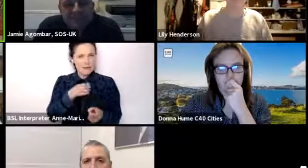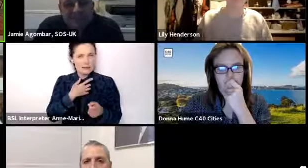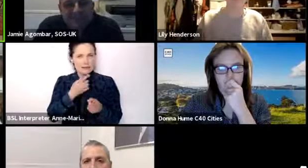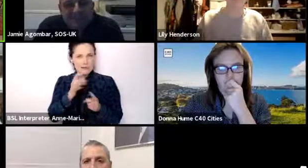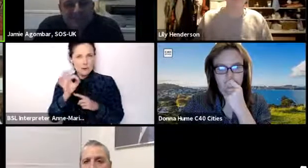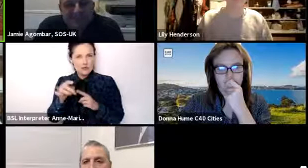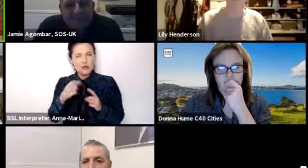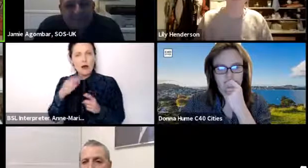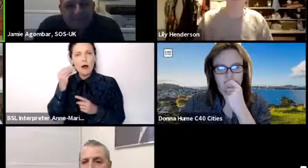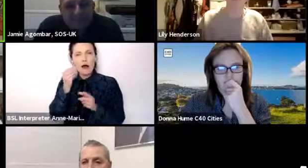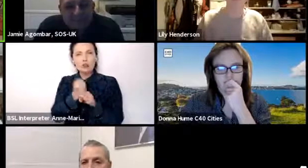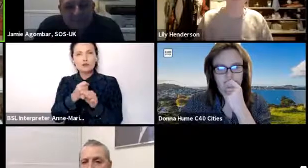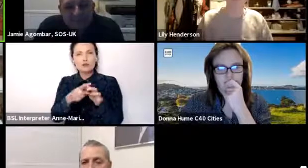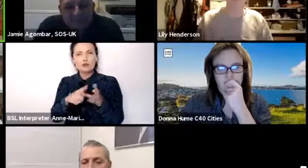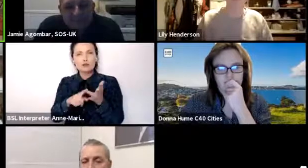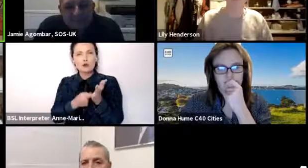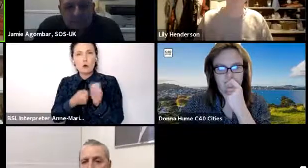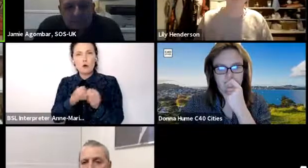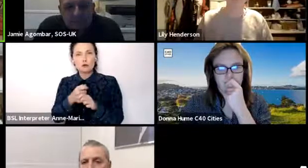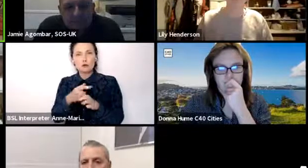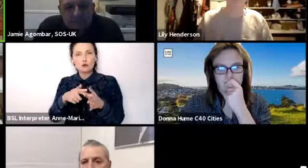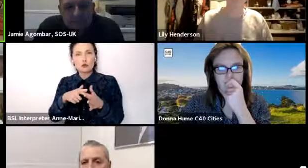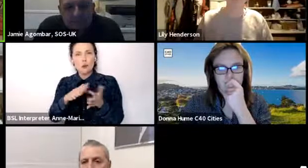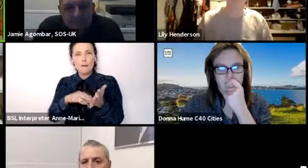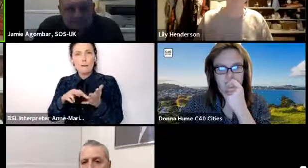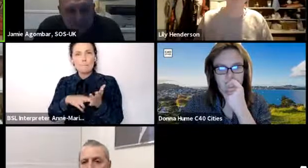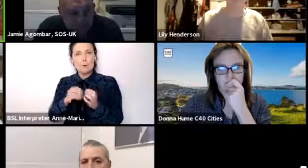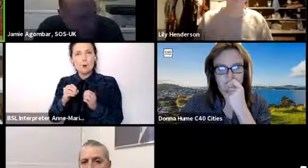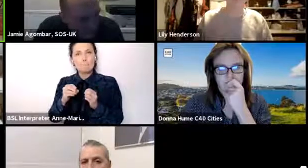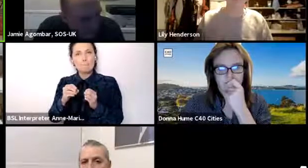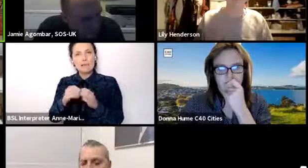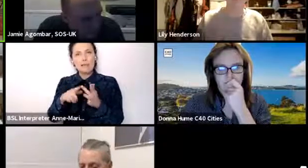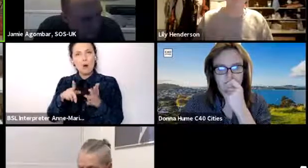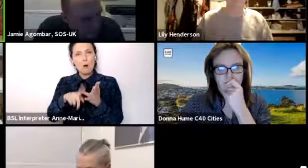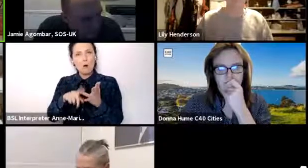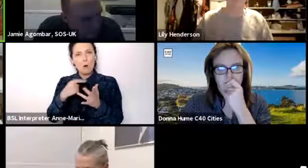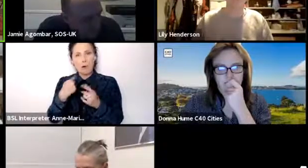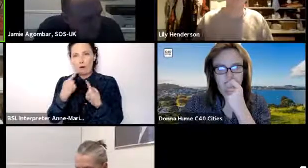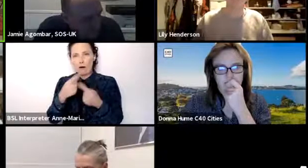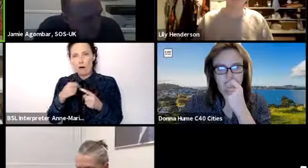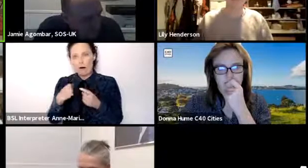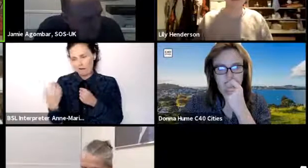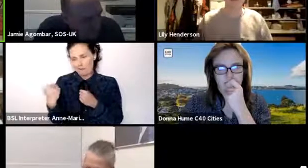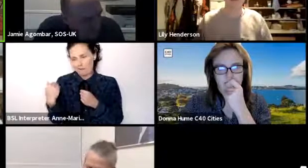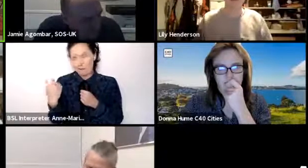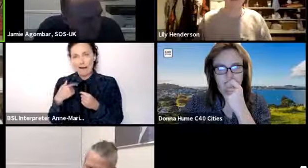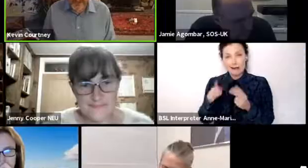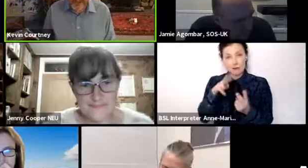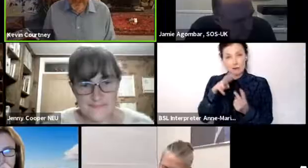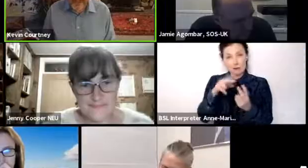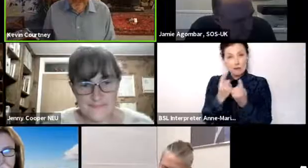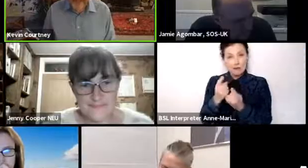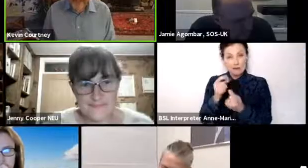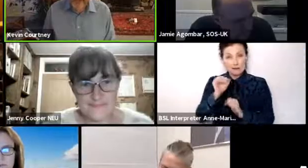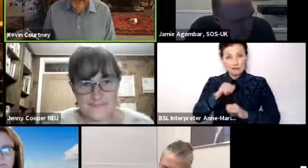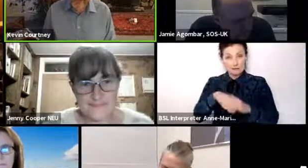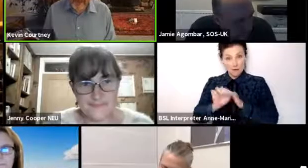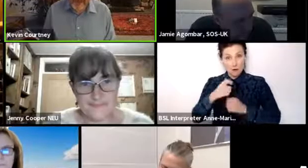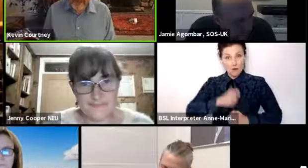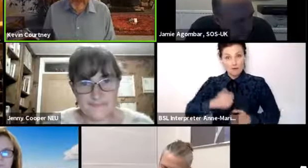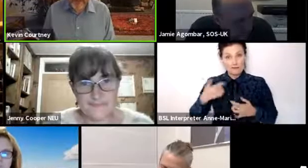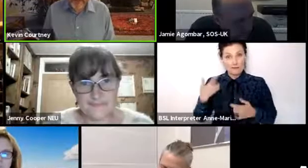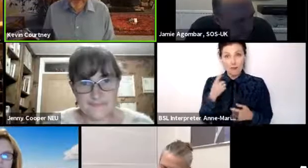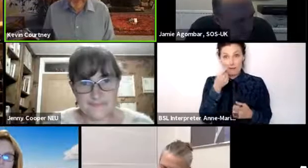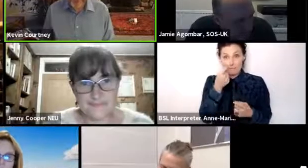a little while ago that if there were two things in your personal life that you could adjust that